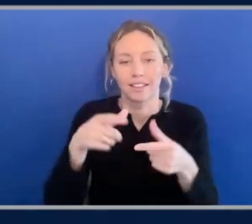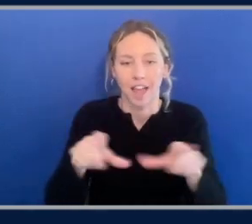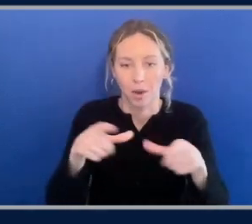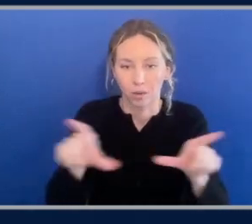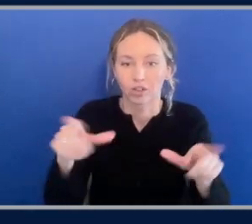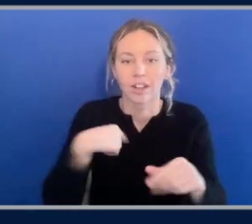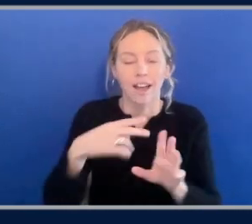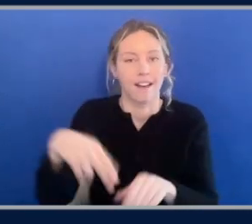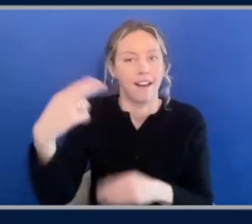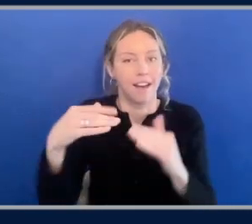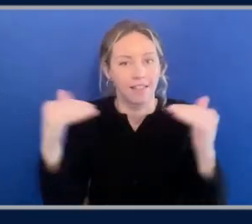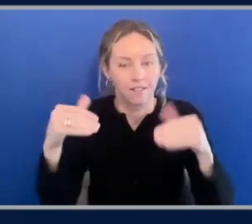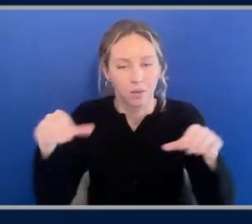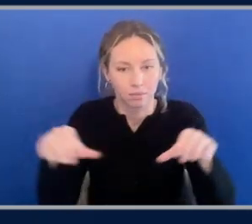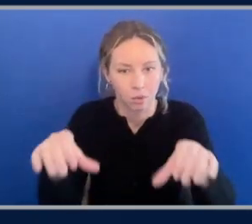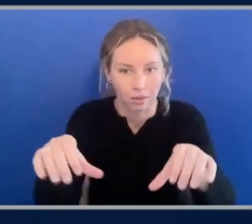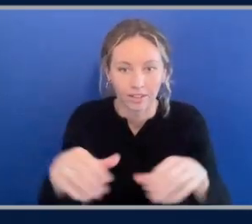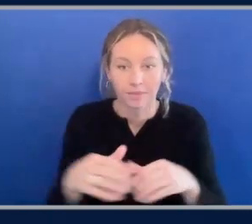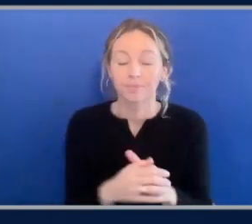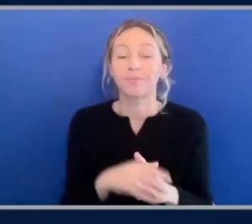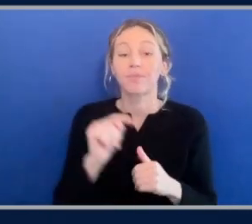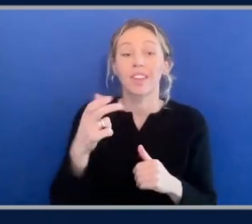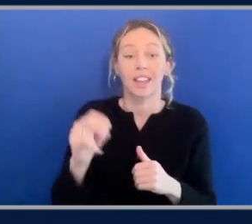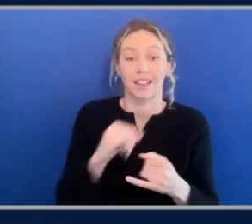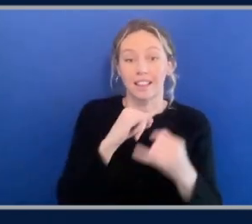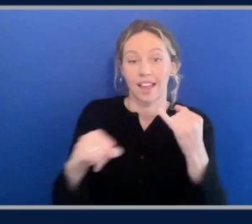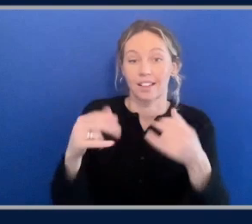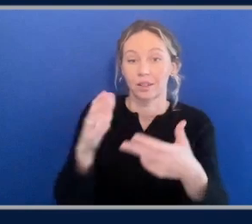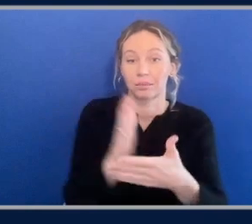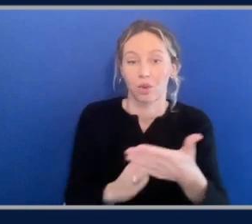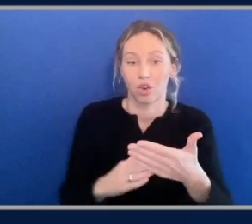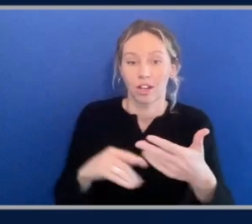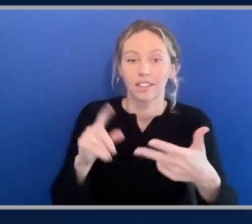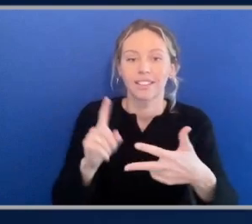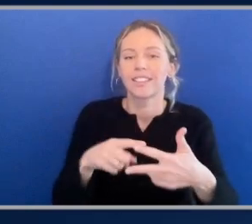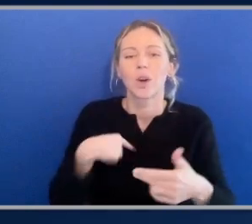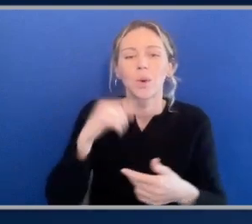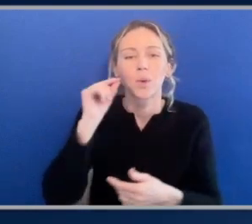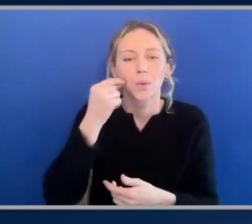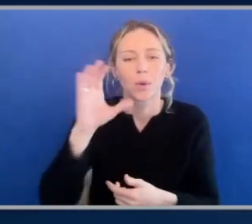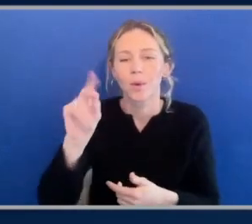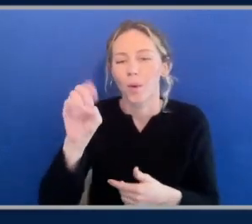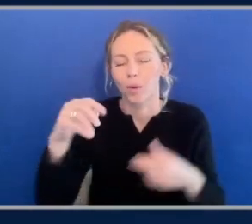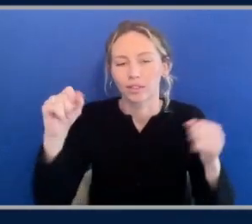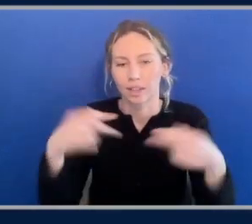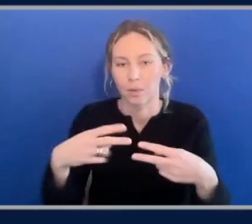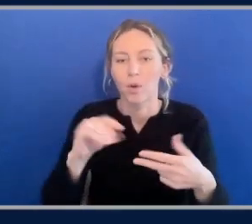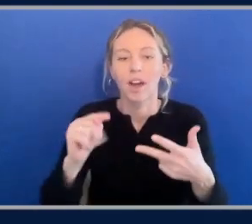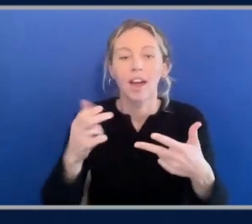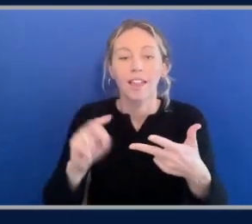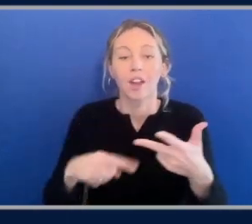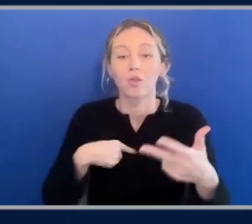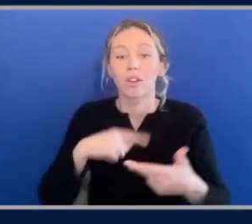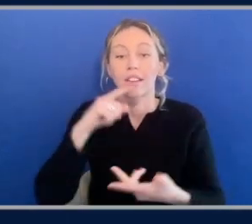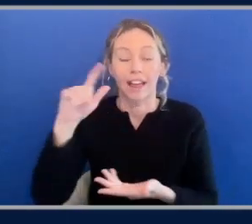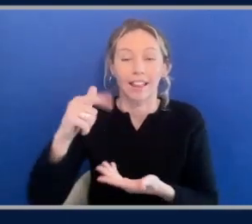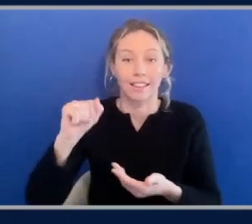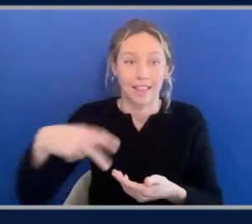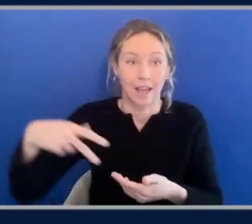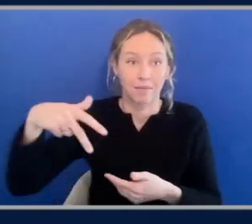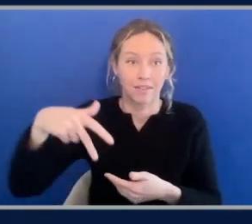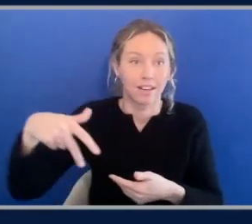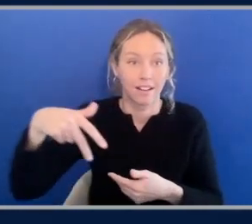really performant. And the final is footprint. Lambda functions typically limited to 250 megabytes in size if you're using the zip-based Lambda function. If you're using